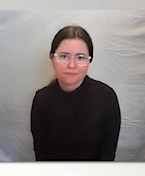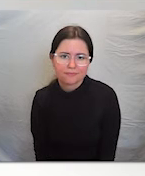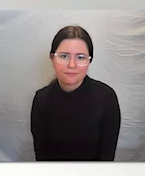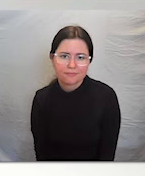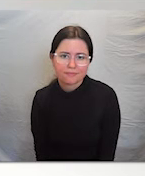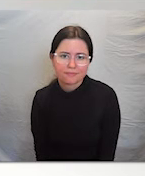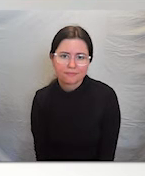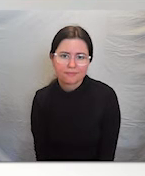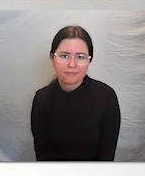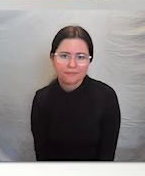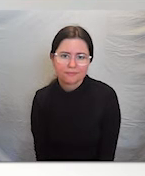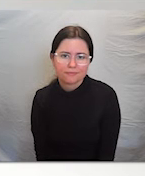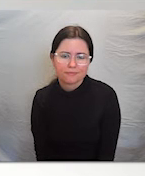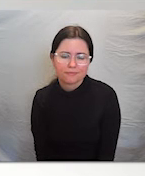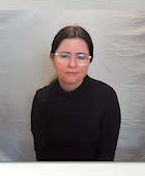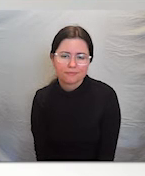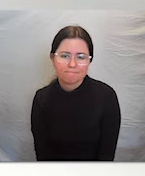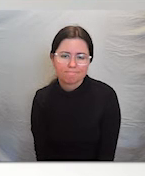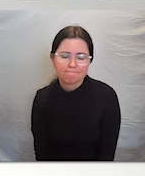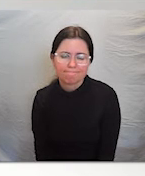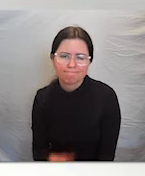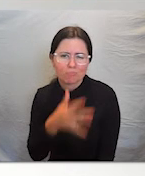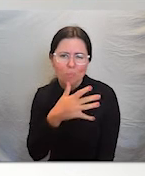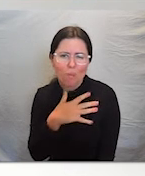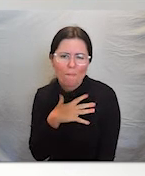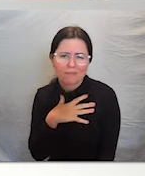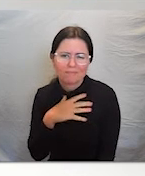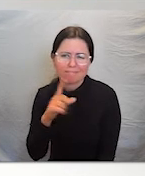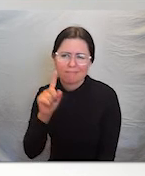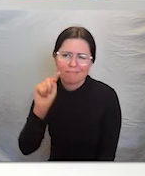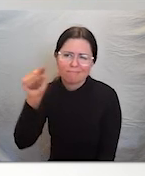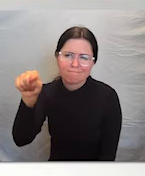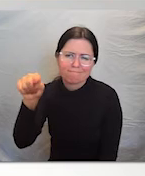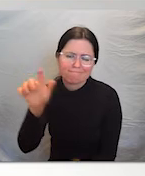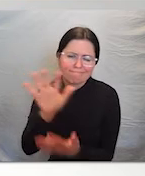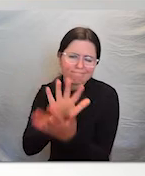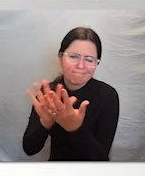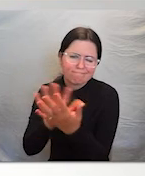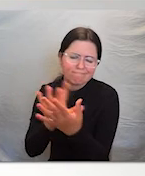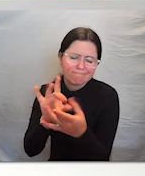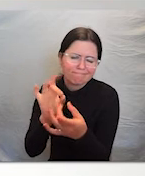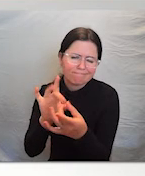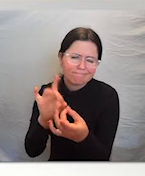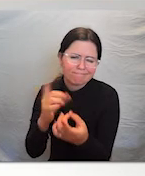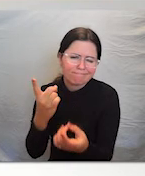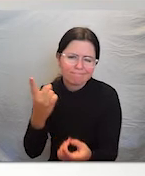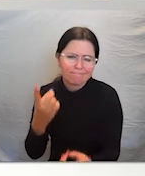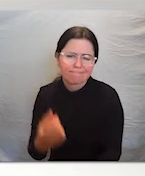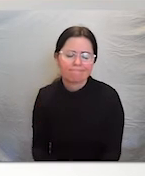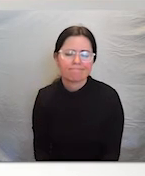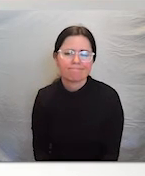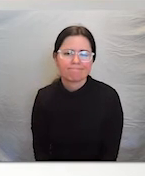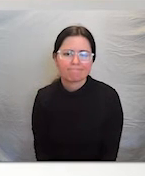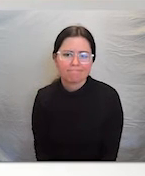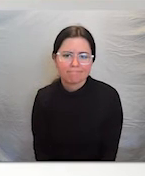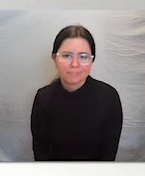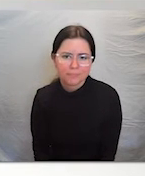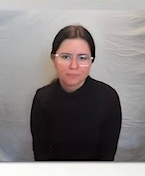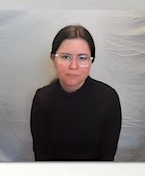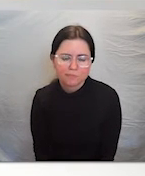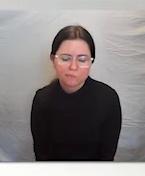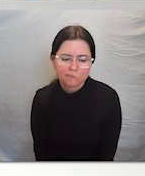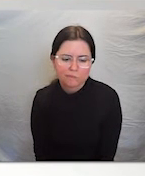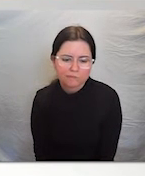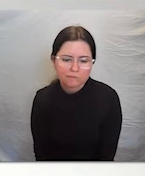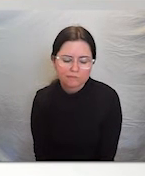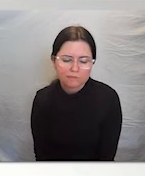math major, and you know, employers can't really ask, you know, hey, we want to ask these,